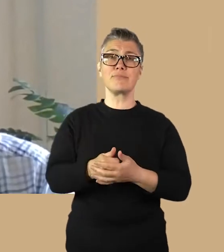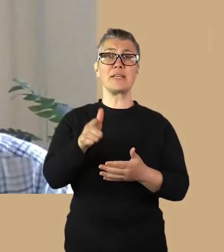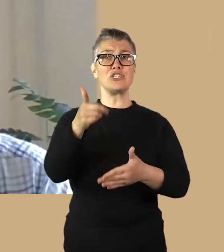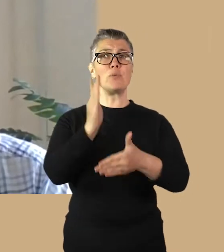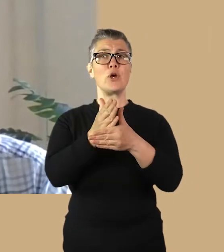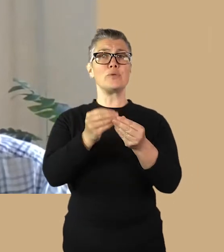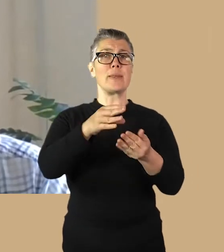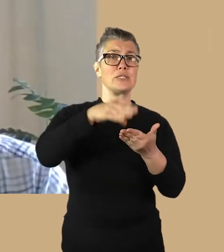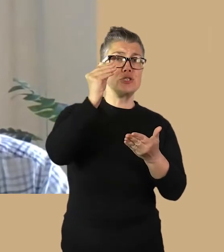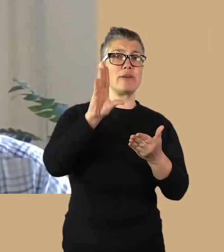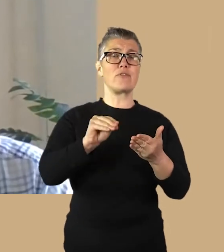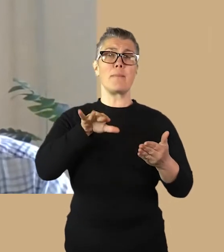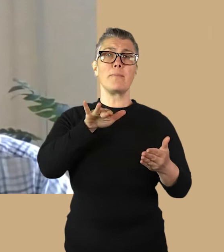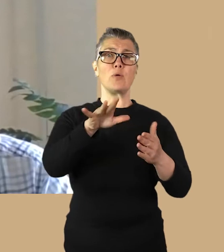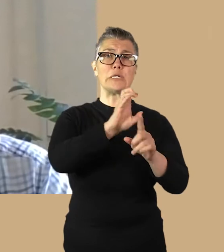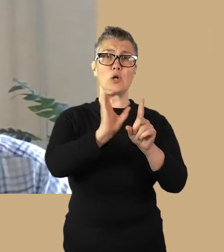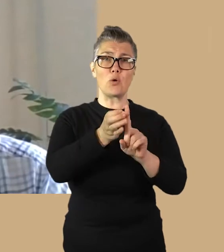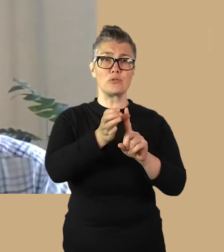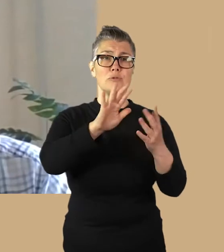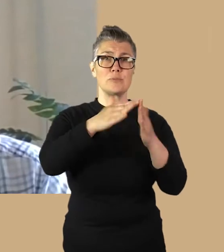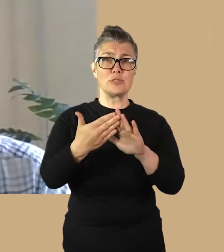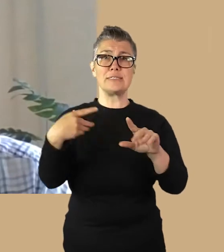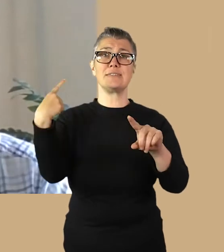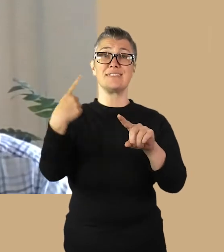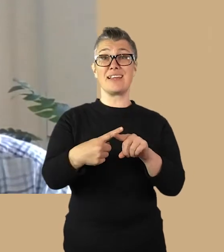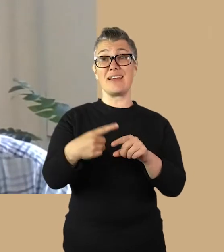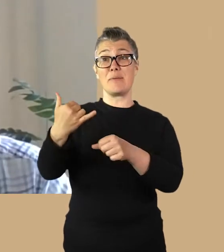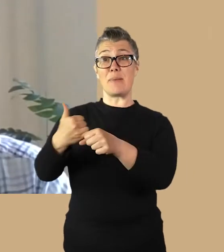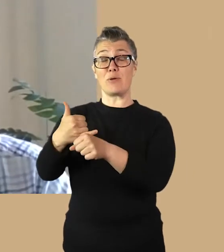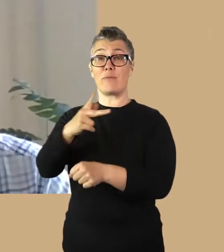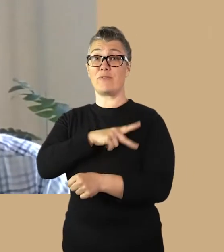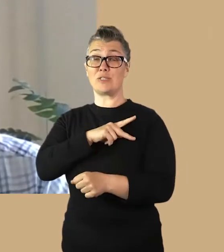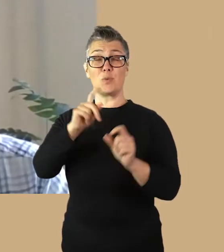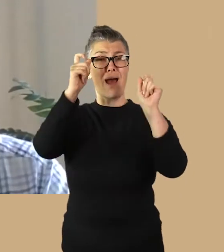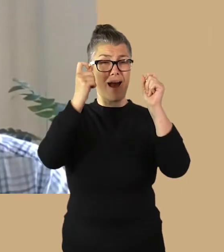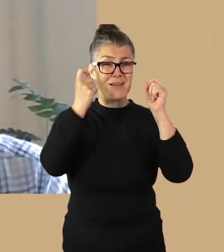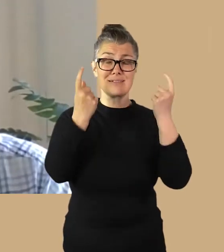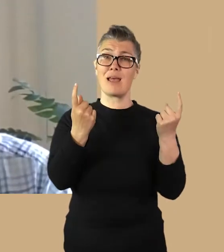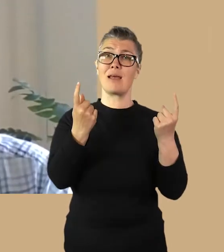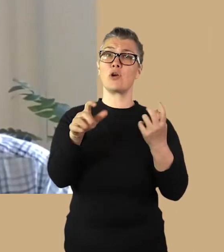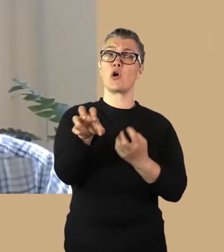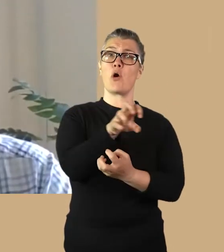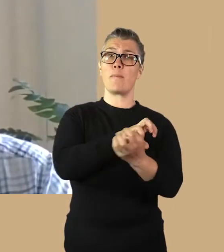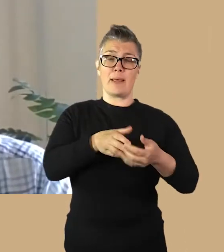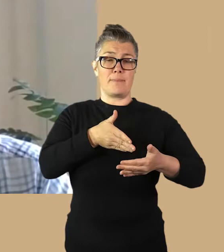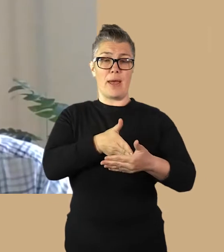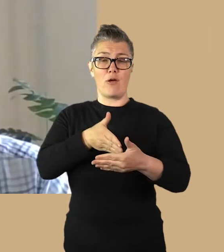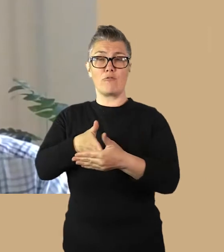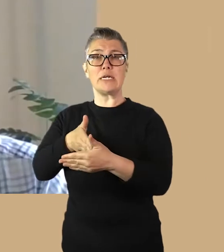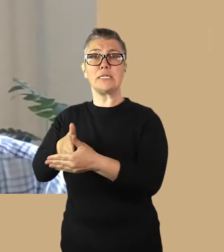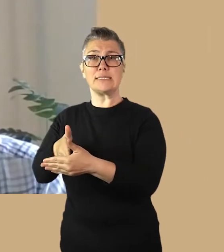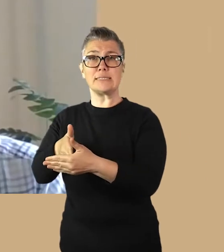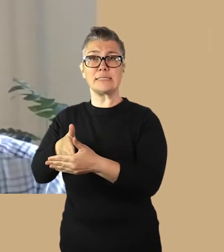with students from multicultural communities, schools, teachers, and medical professionals. She understands the complexities and